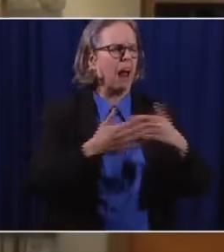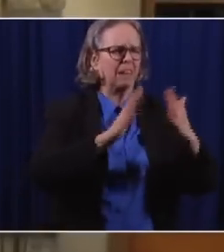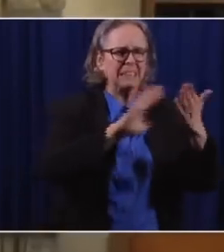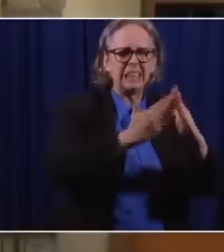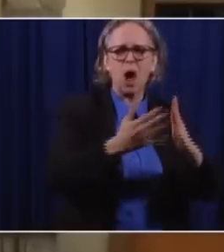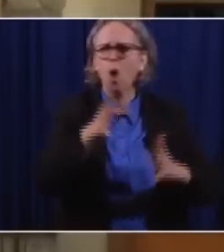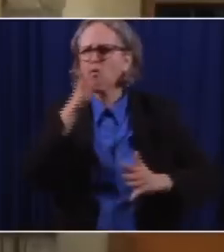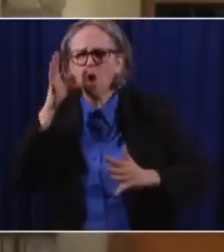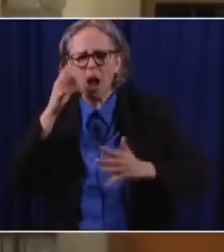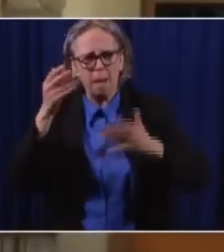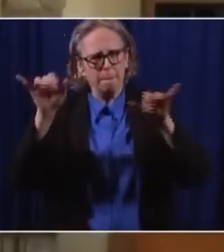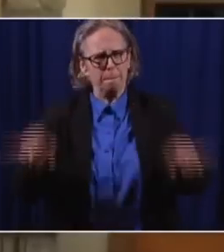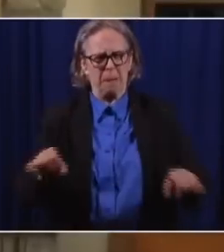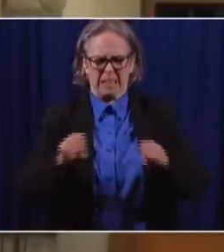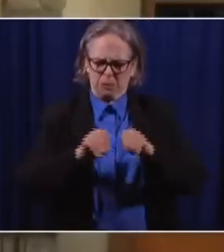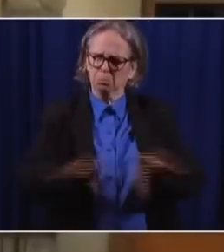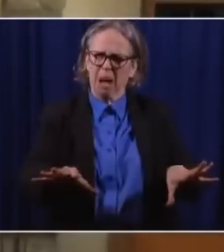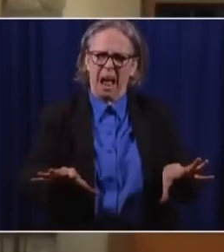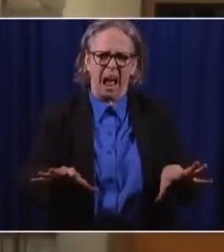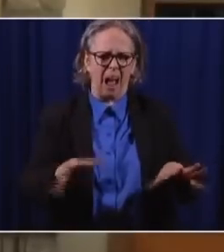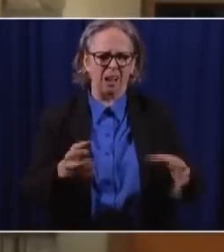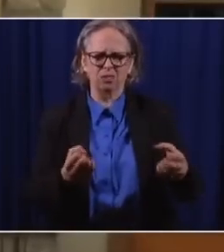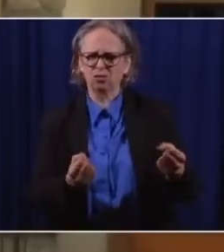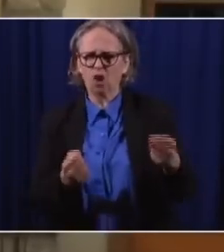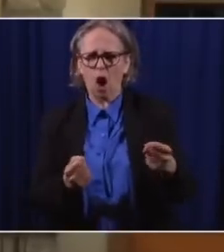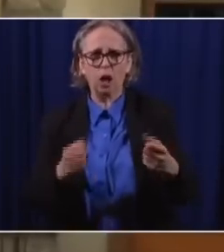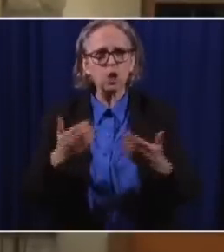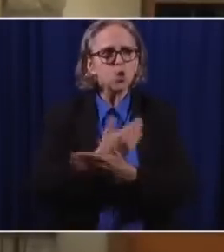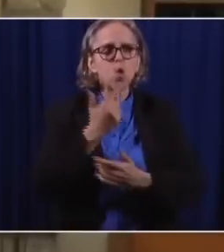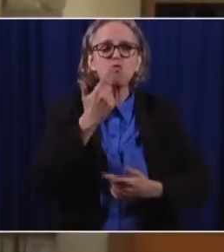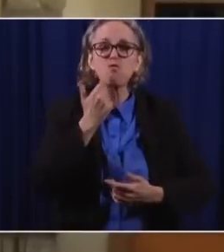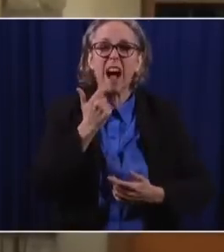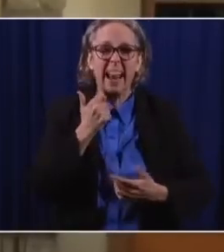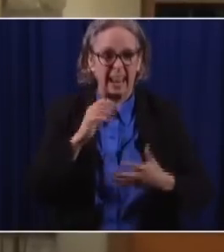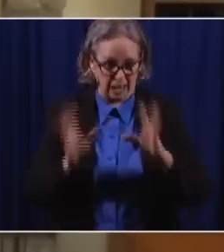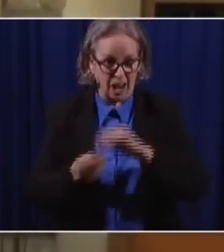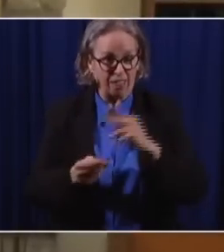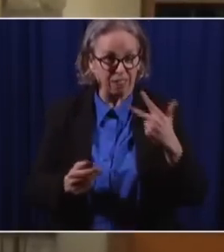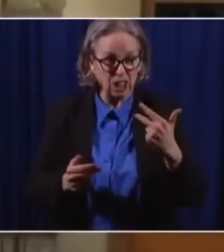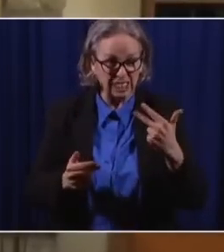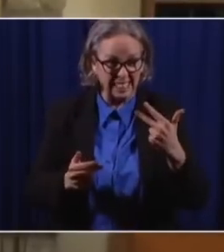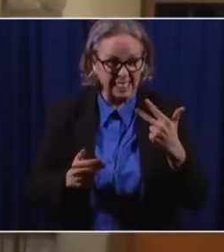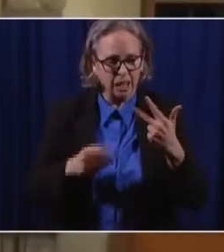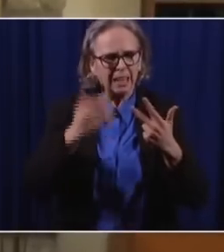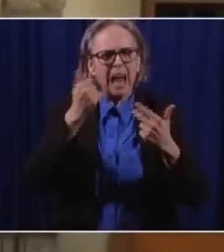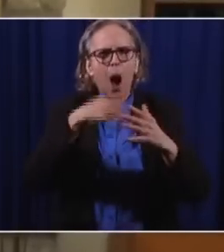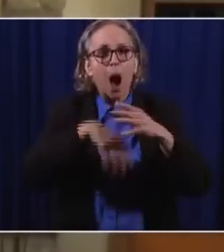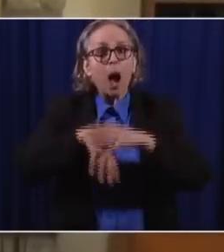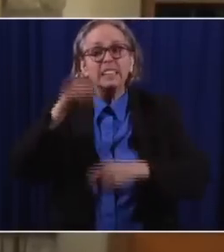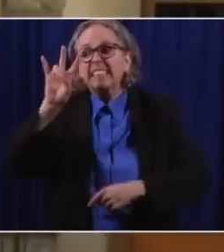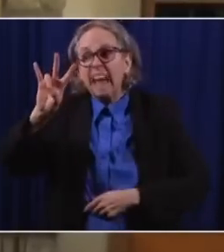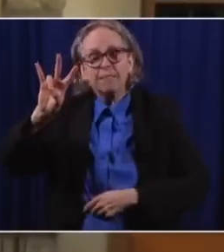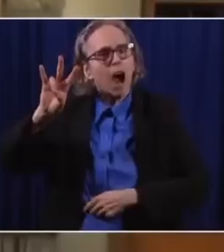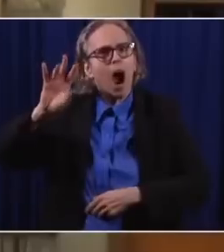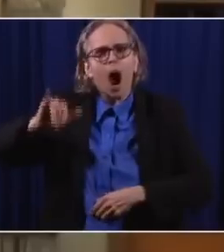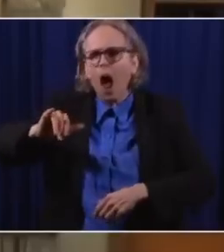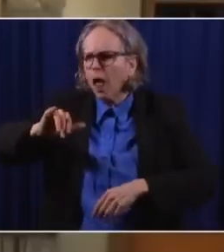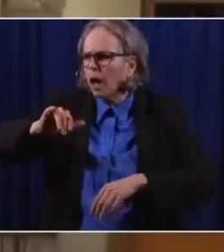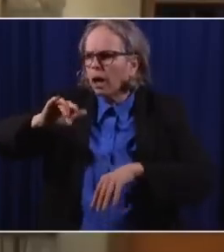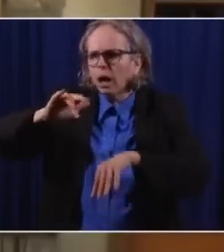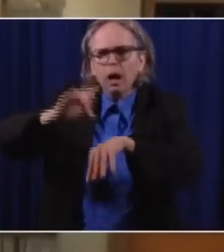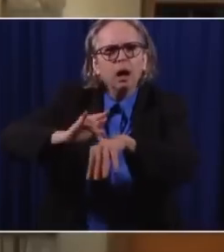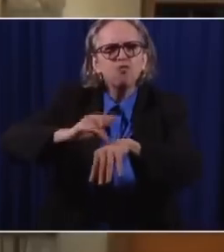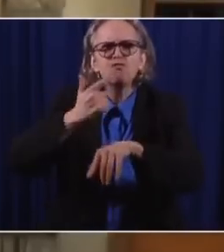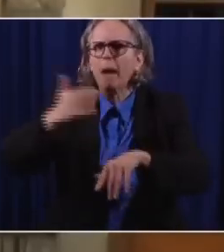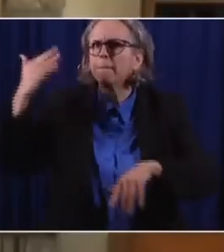the 13 new red counties today, 7 have never previously been red. Let me read what those